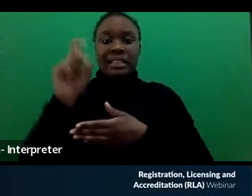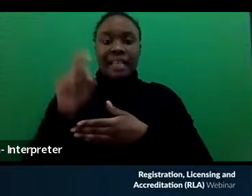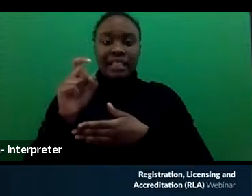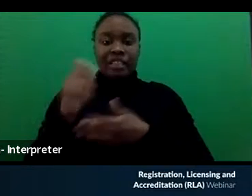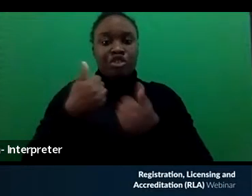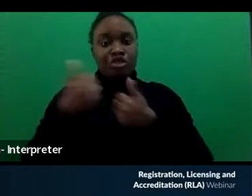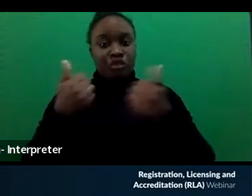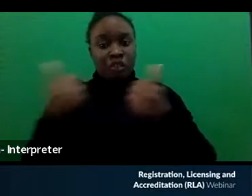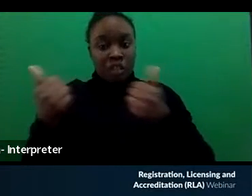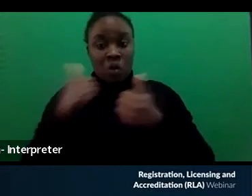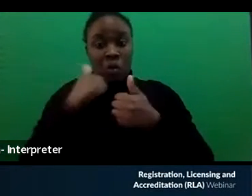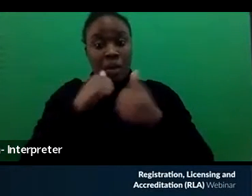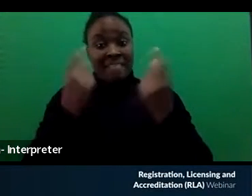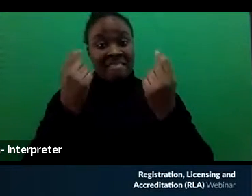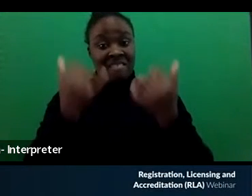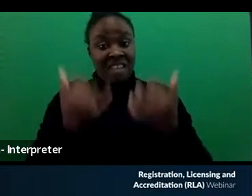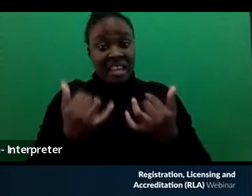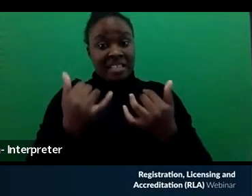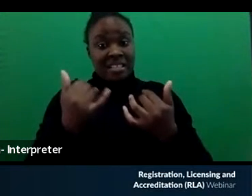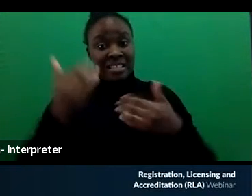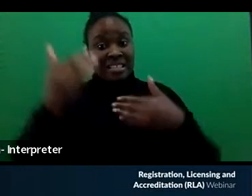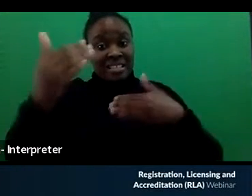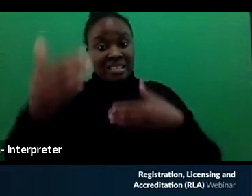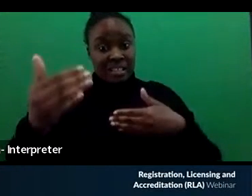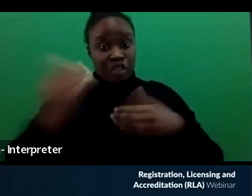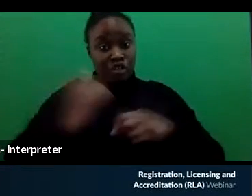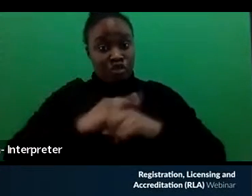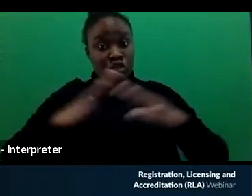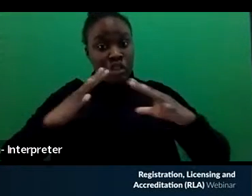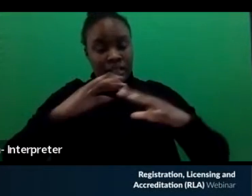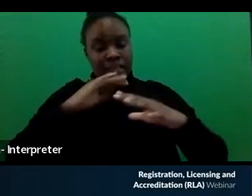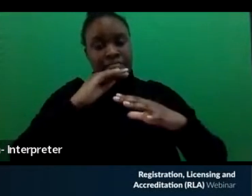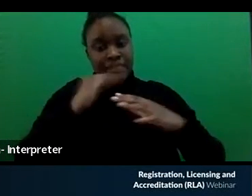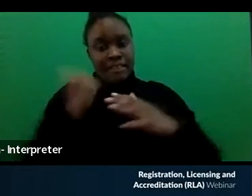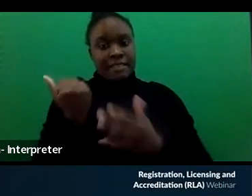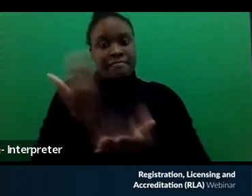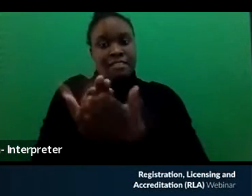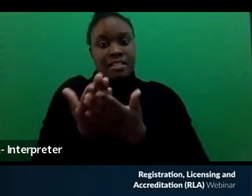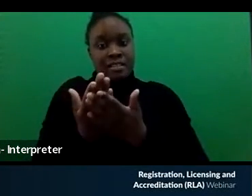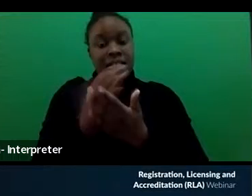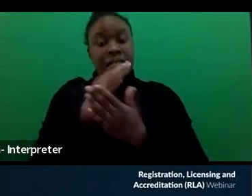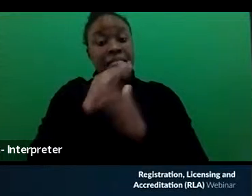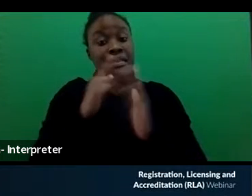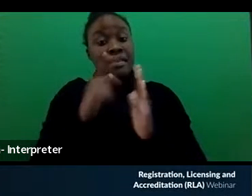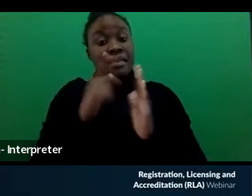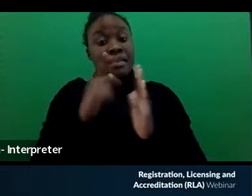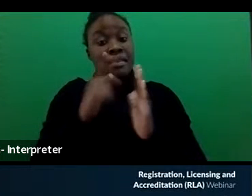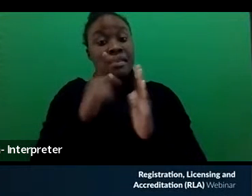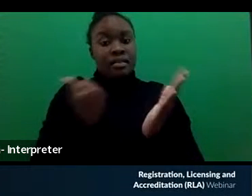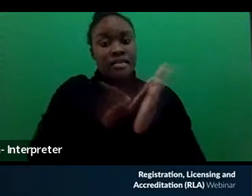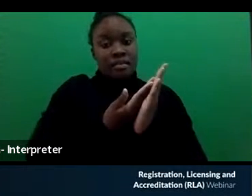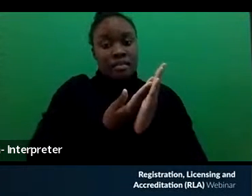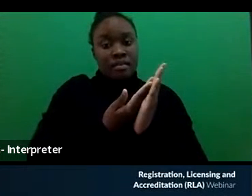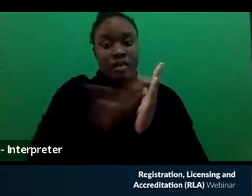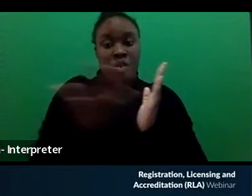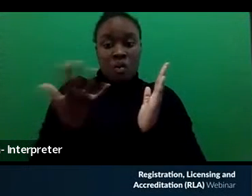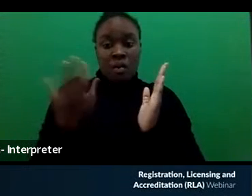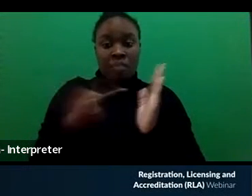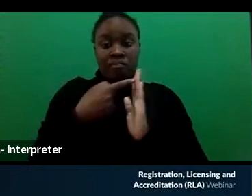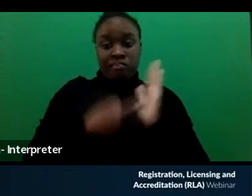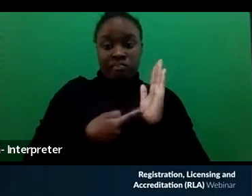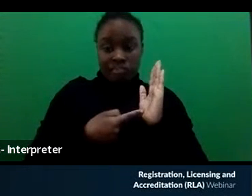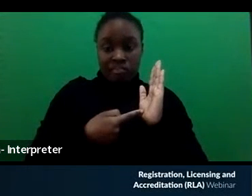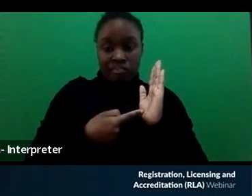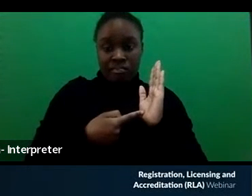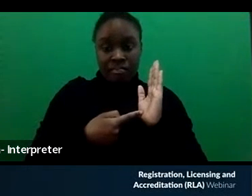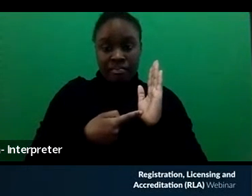the filing season starts, the due date will be, it's on the filing season pack.